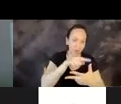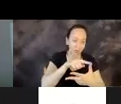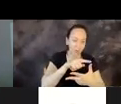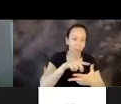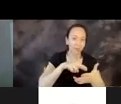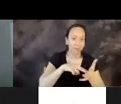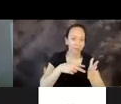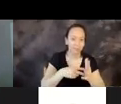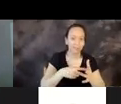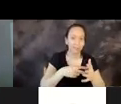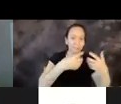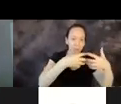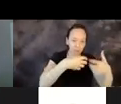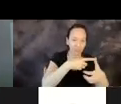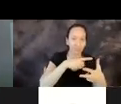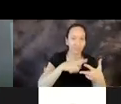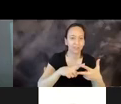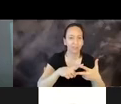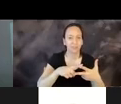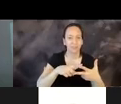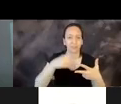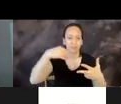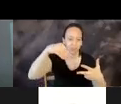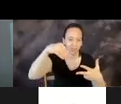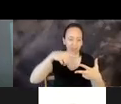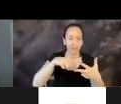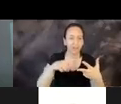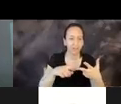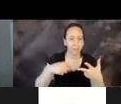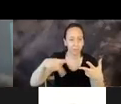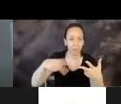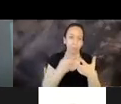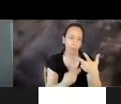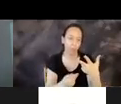the green is a retailer, and the purple is both.